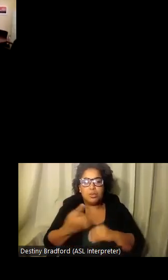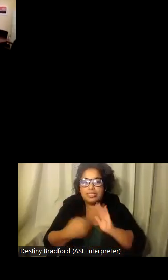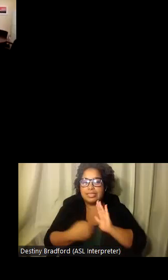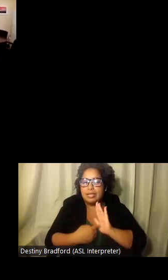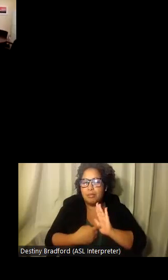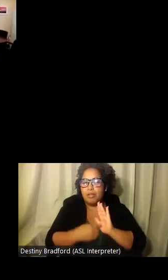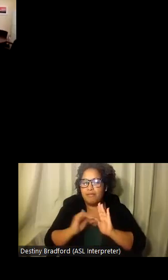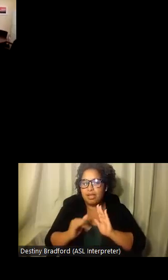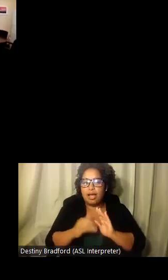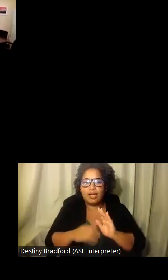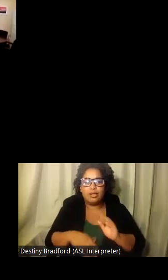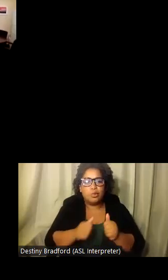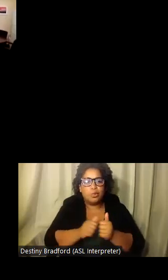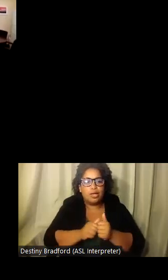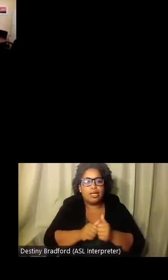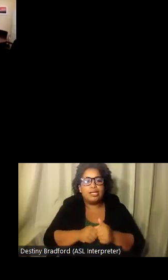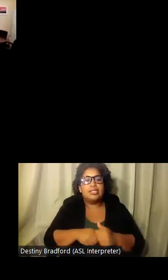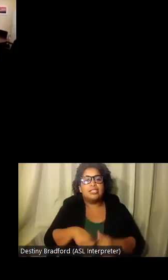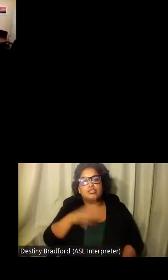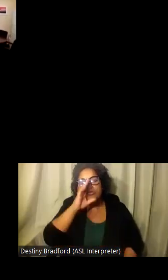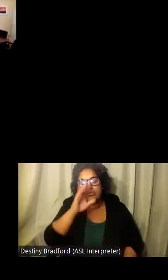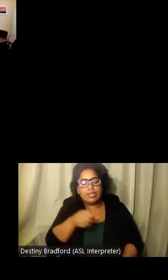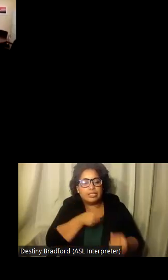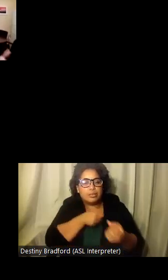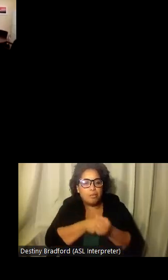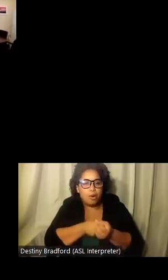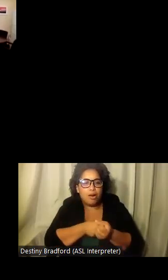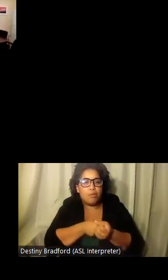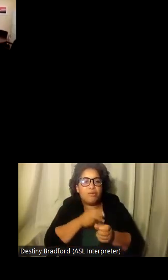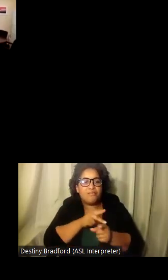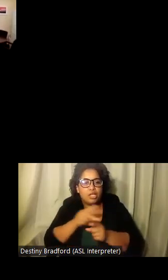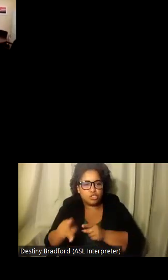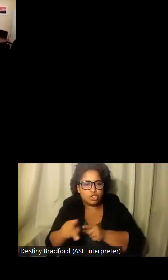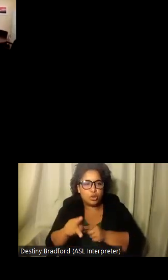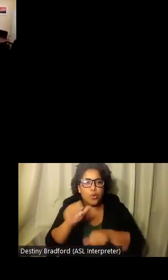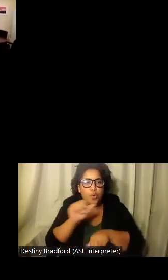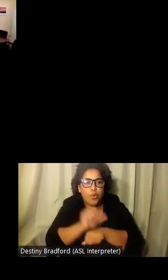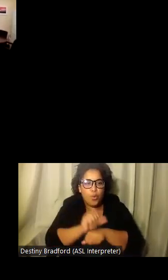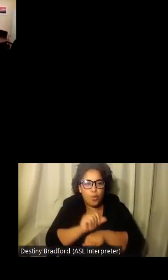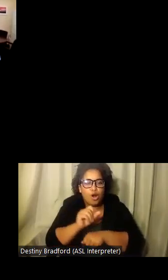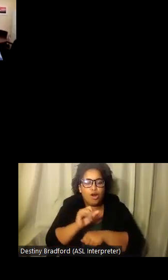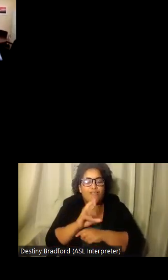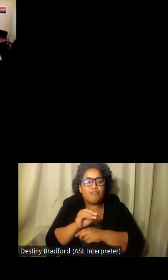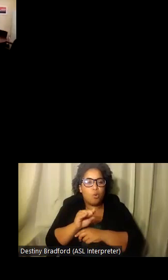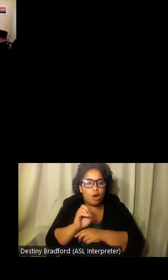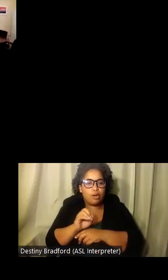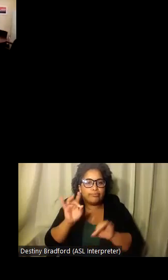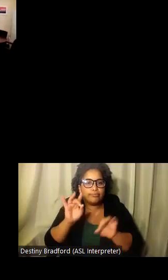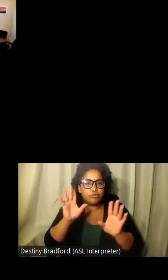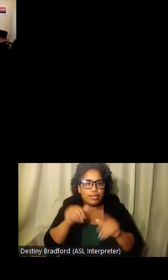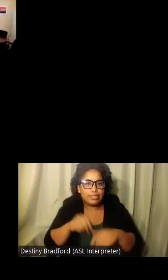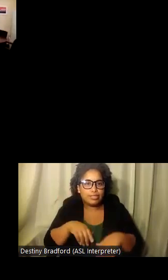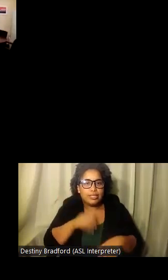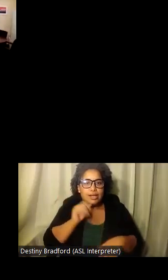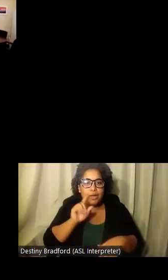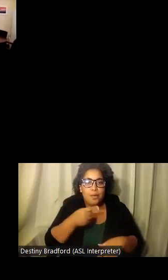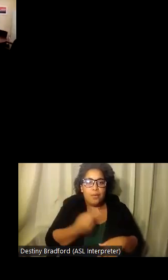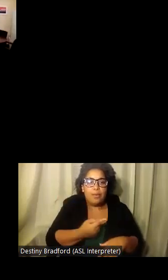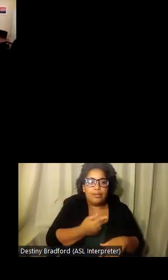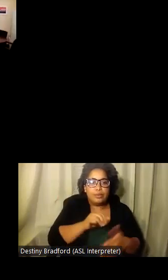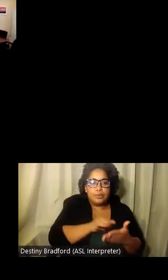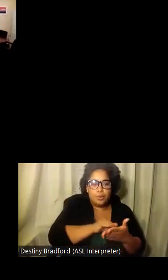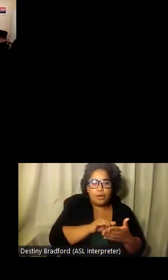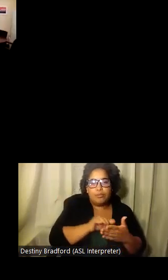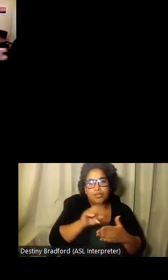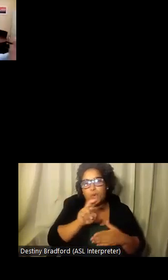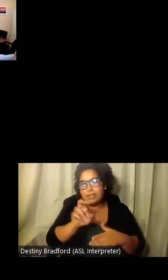that, in our direct support professional workforce crisis that has been a nationwide challenge, not just one specific to New York, we